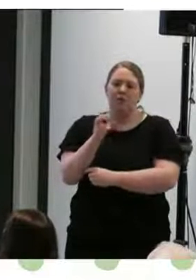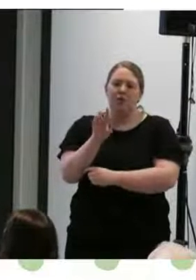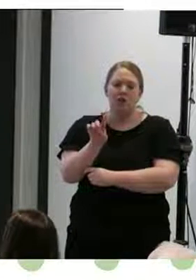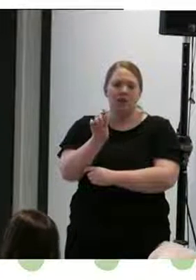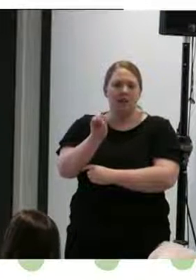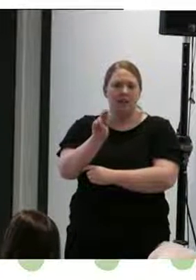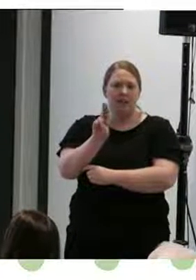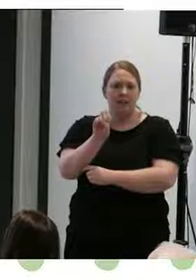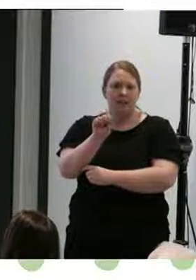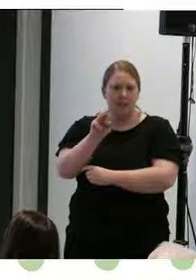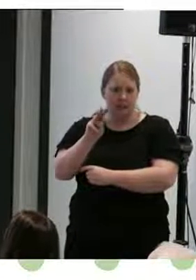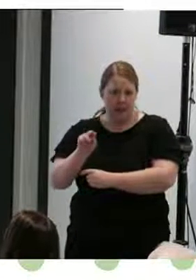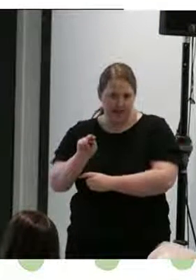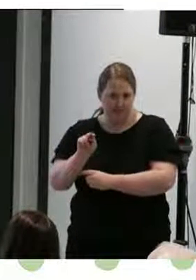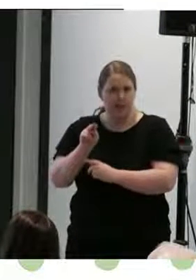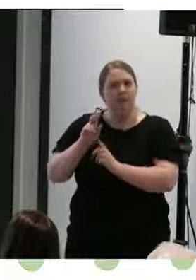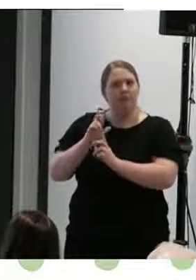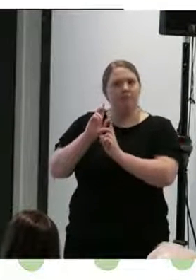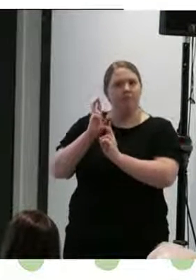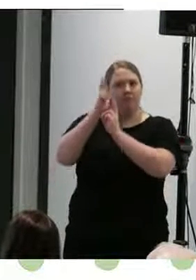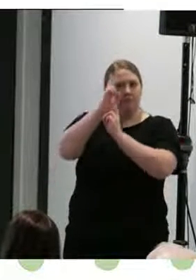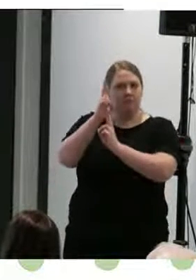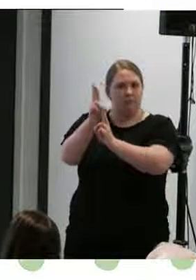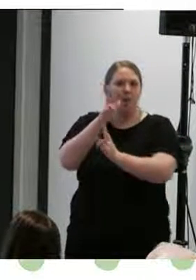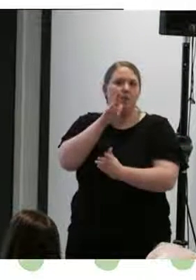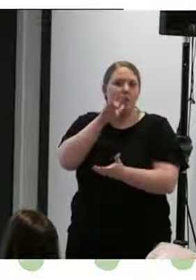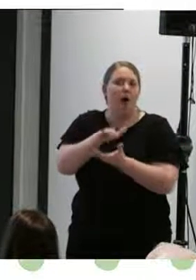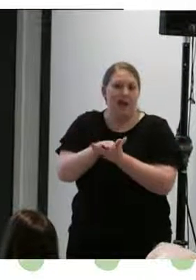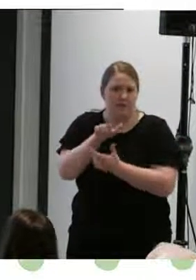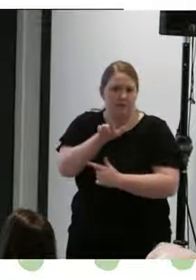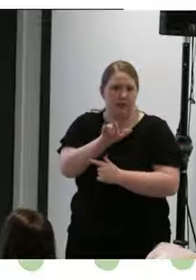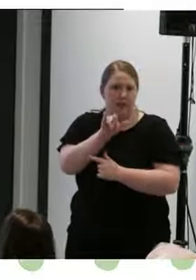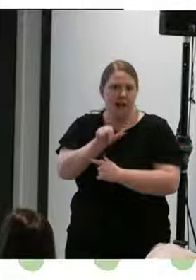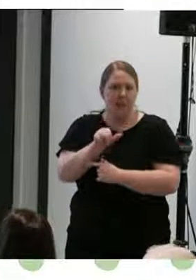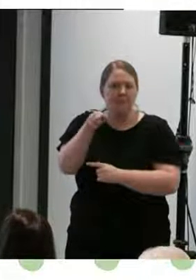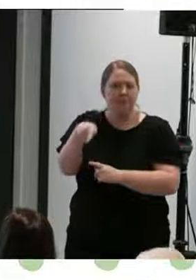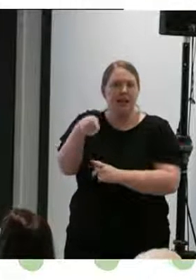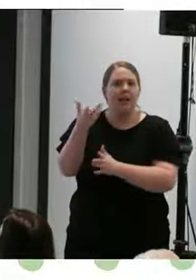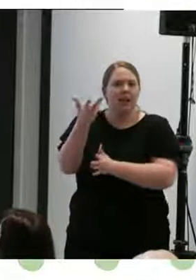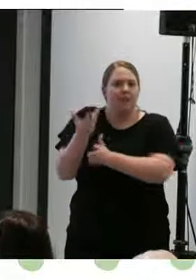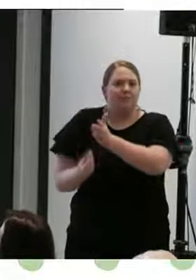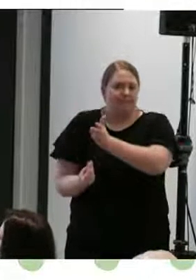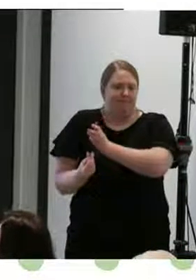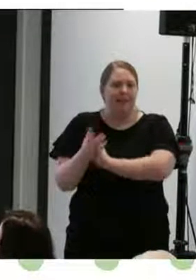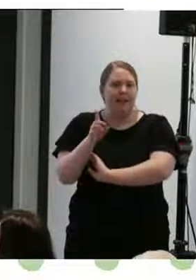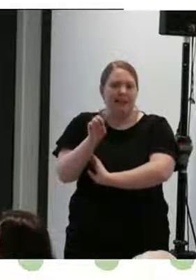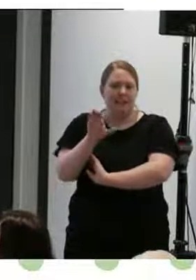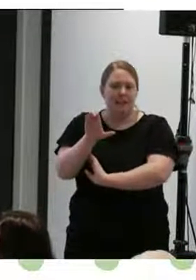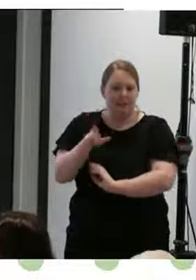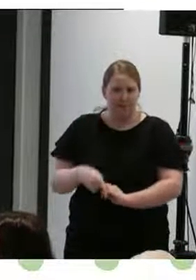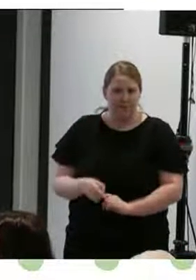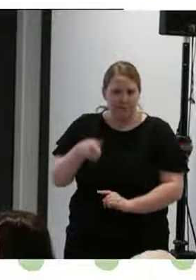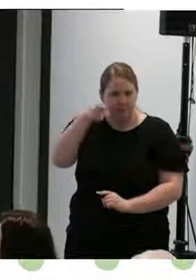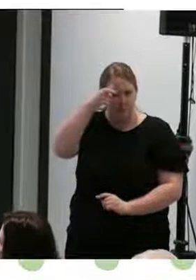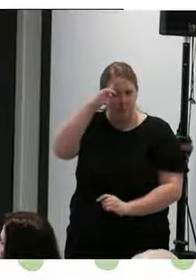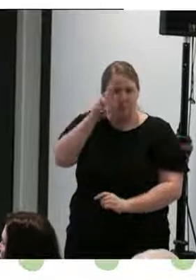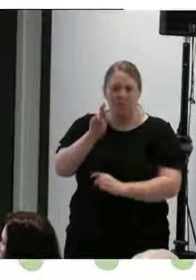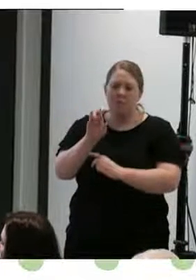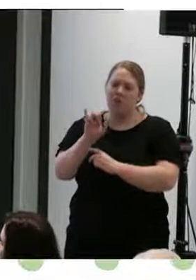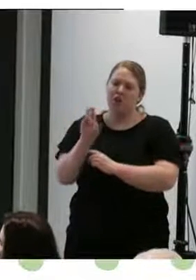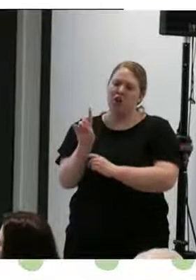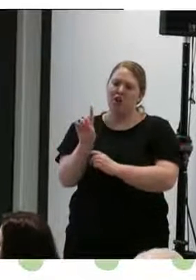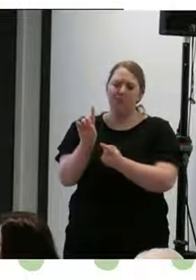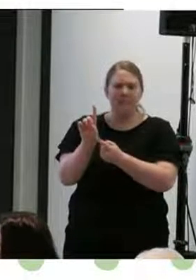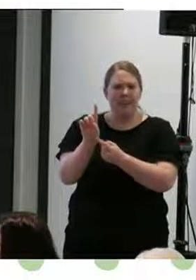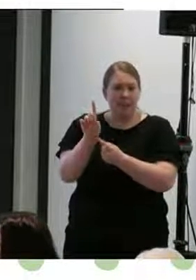This gives us the opportunity to remember Mr. Sussman, who passed away in December. Born and raised in New York City, Dick was the first